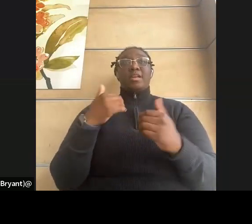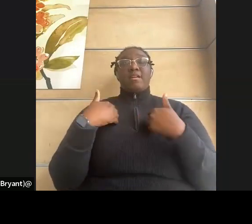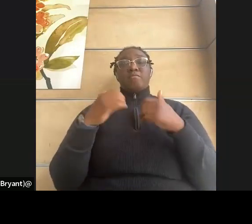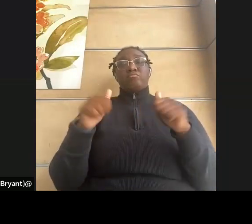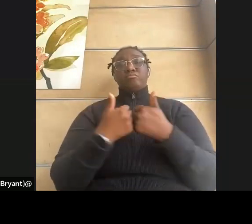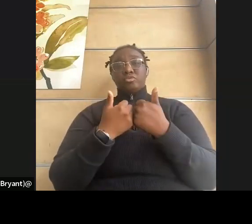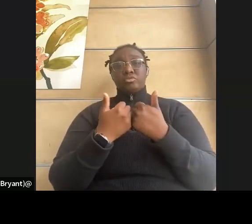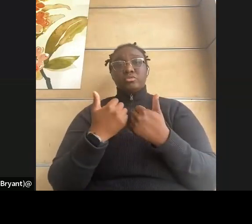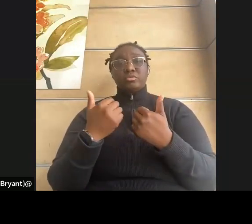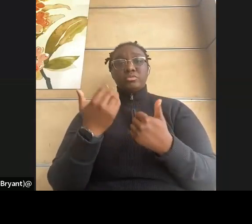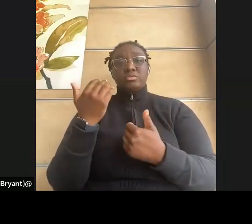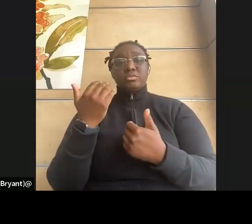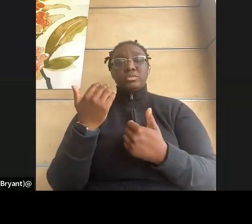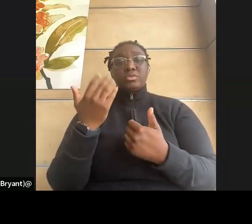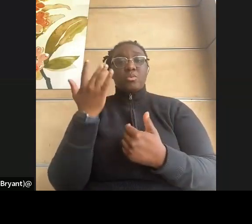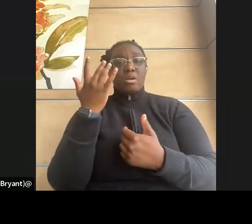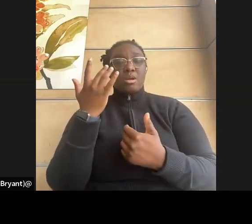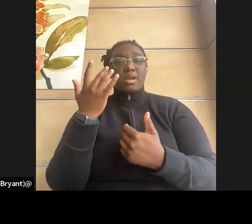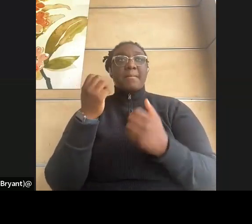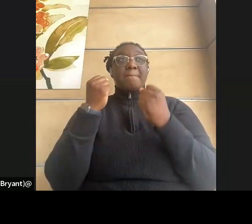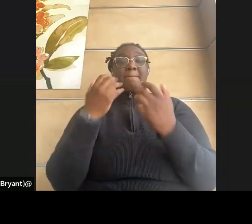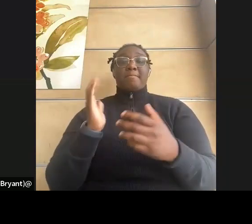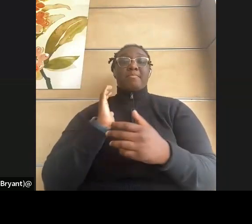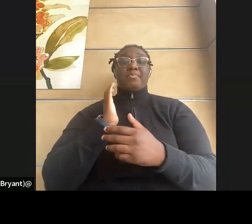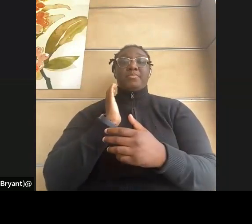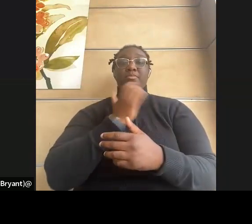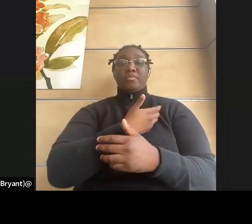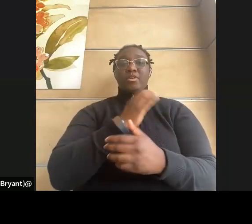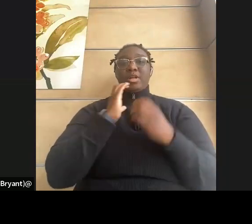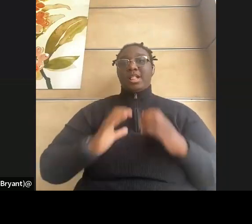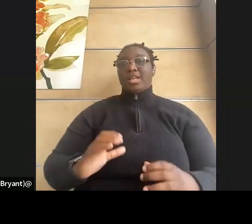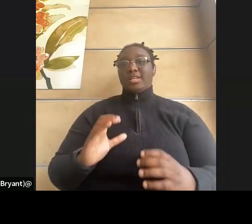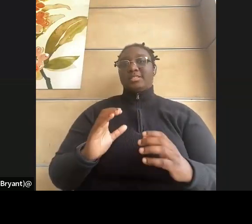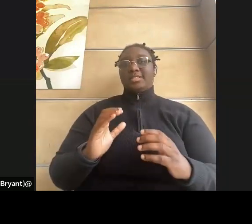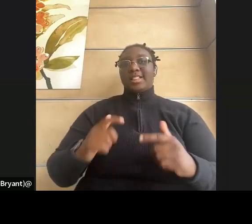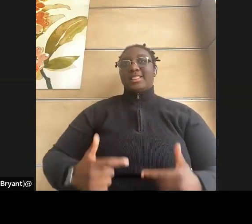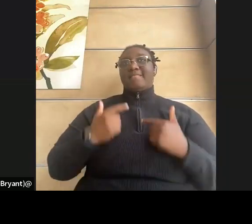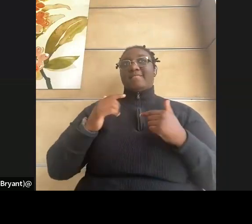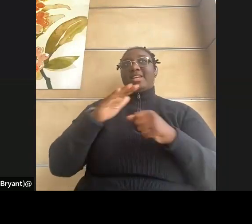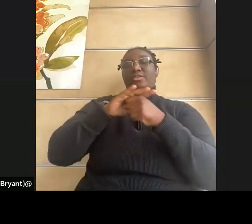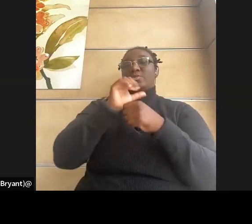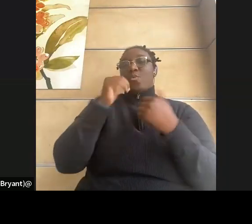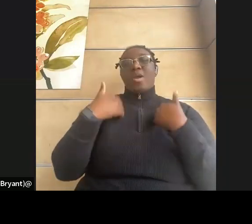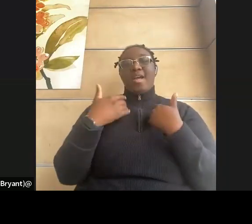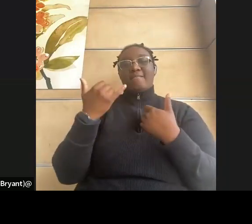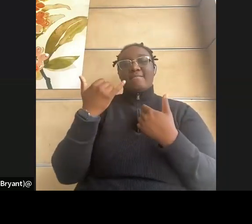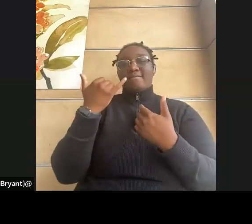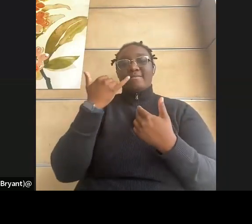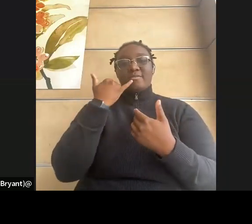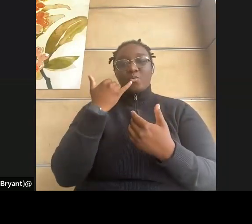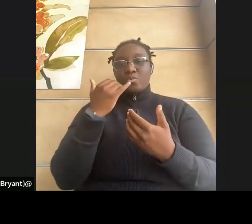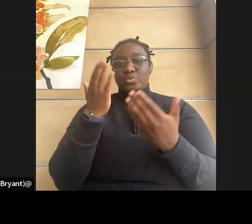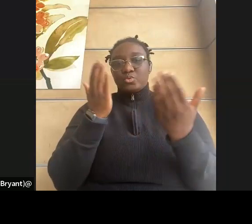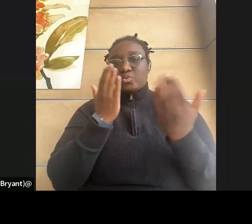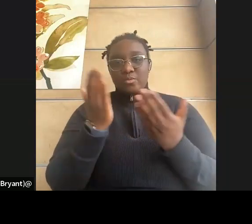clients live in outlying areas that don't have cell phone service. So there are no opportunities for